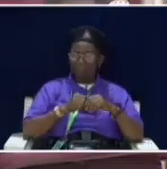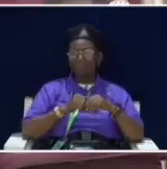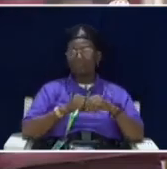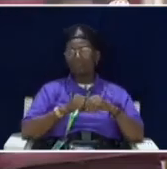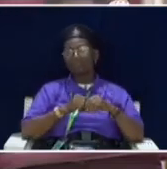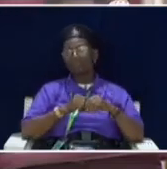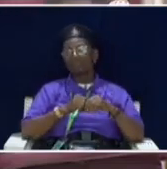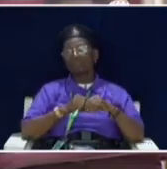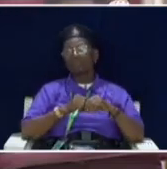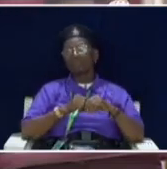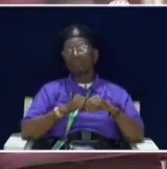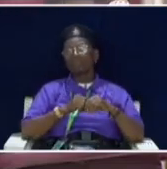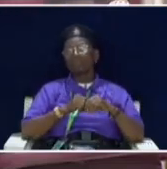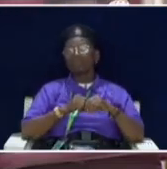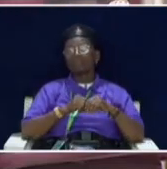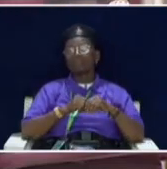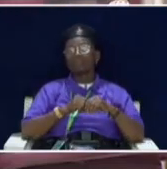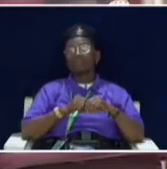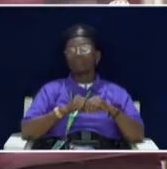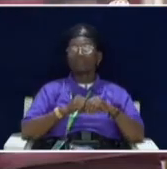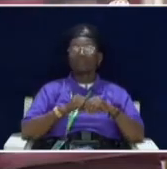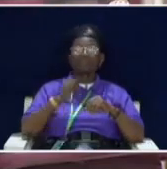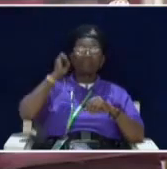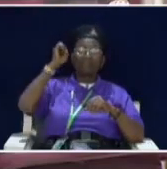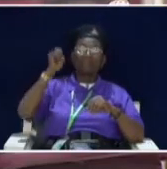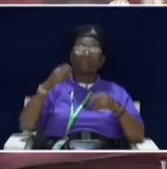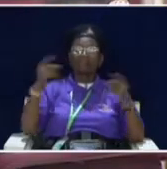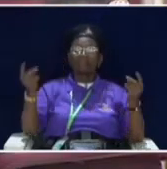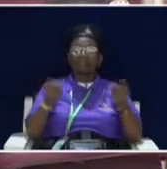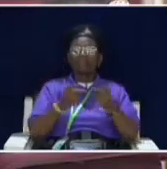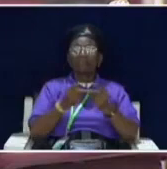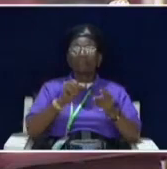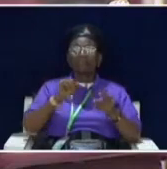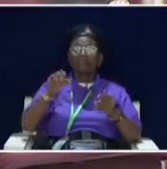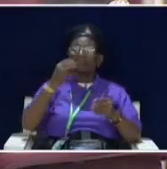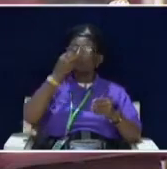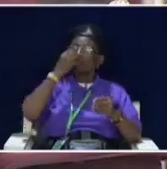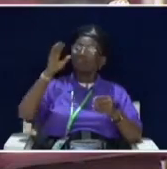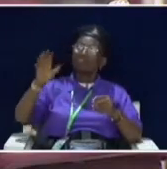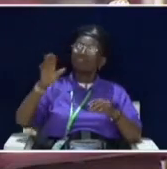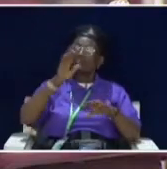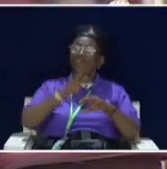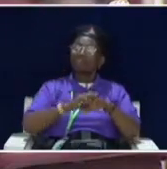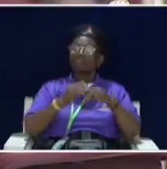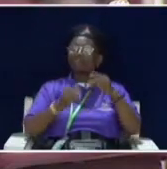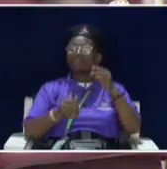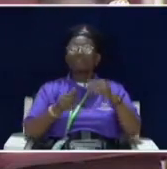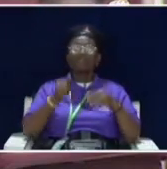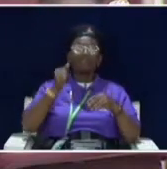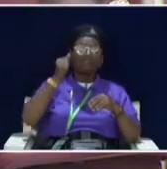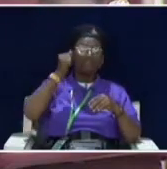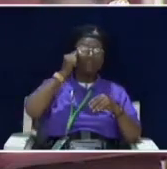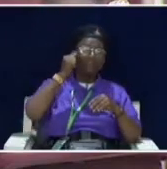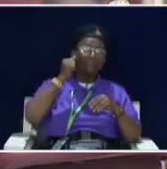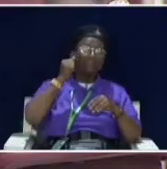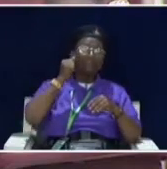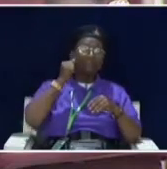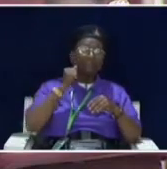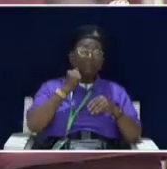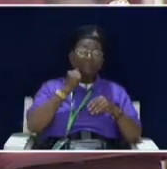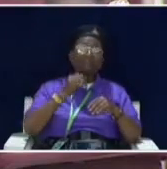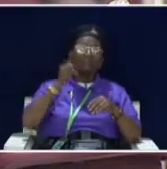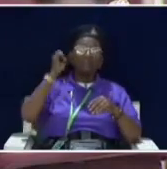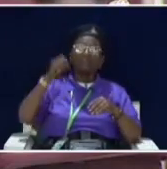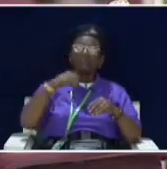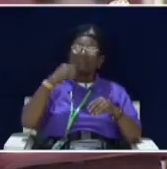kirakita. He placed a curse on Adam. Ofi Adam gegun. So in the sweat of your